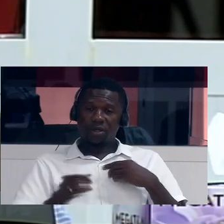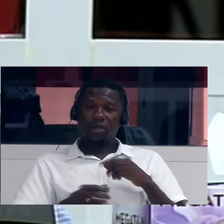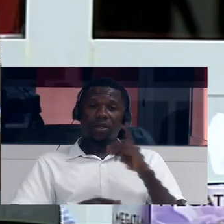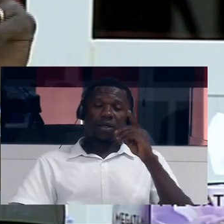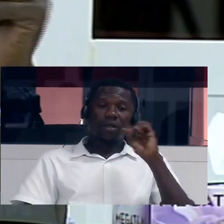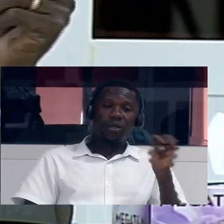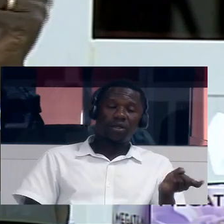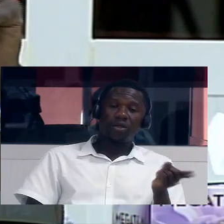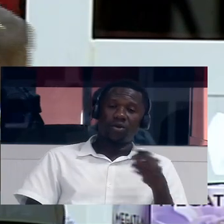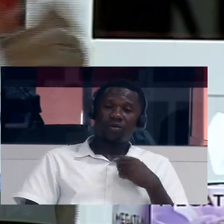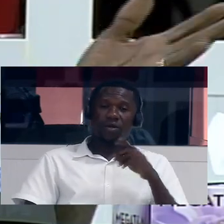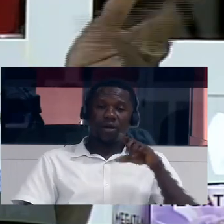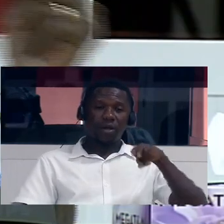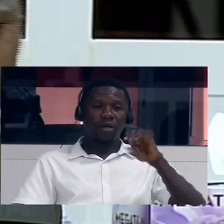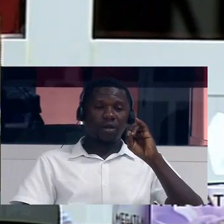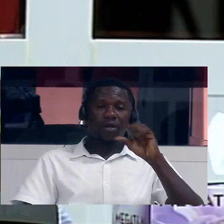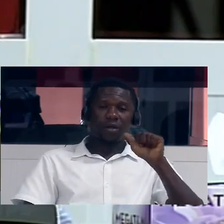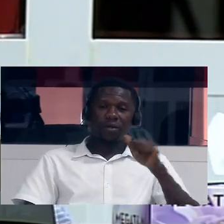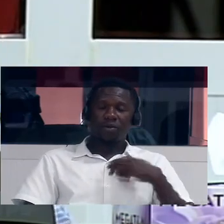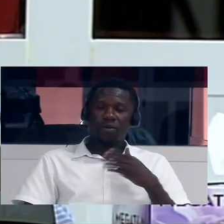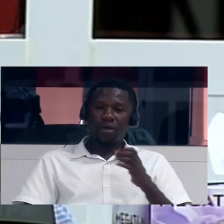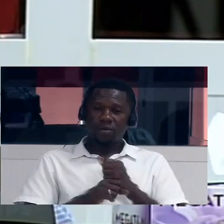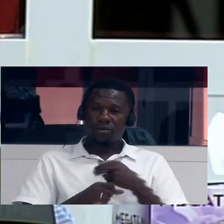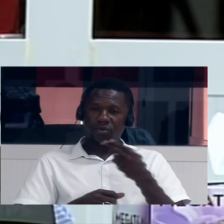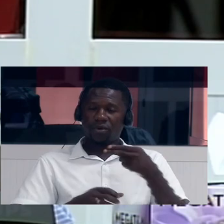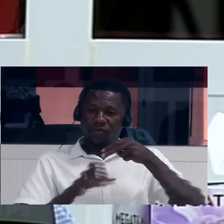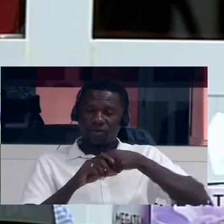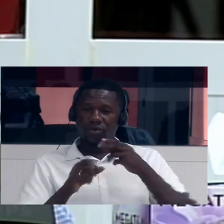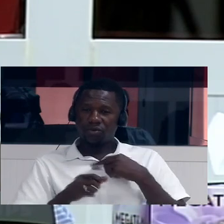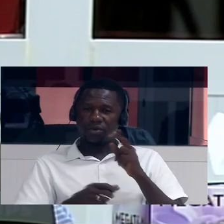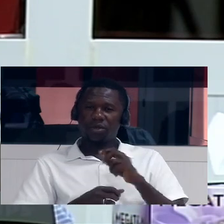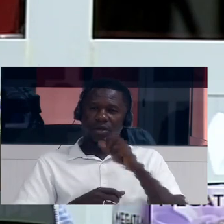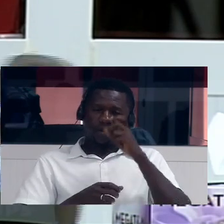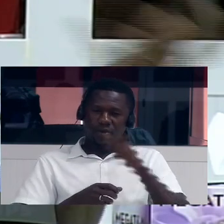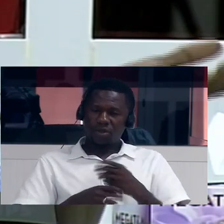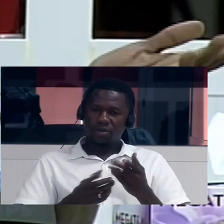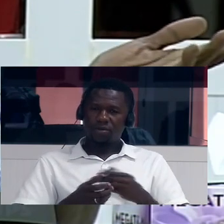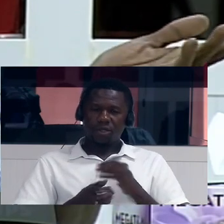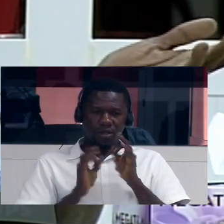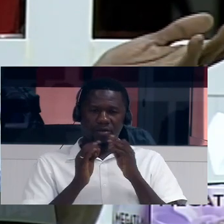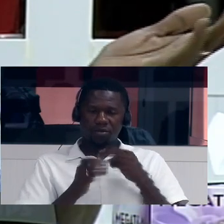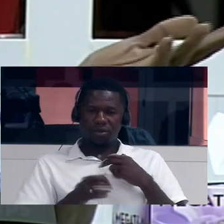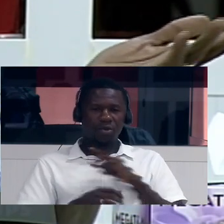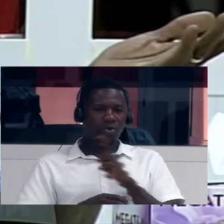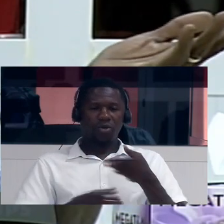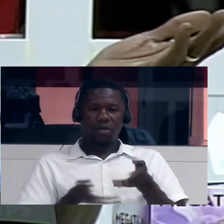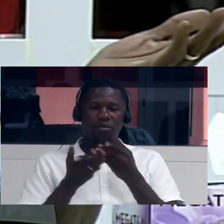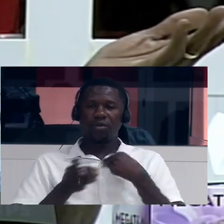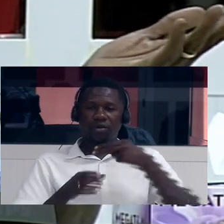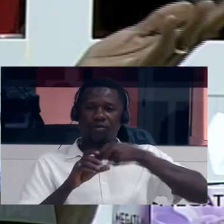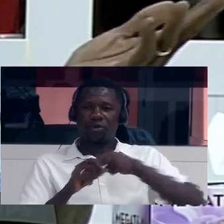called me to say he wanted me to help him with some fuel for one of his operatives. I said, "But me, I'm not going to give my fuel to somebody I